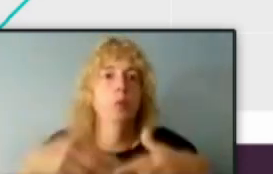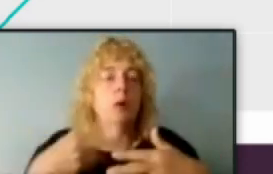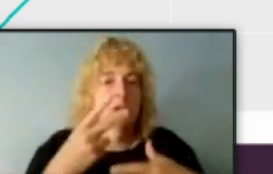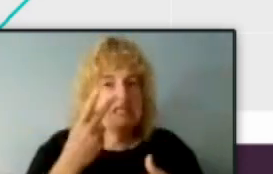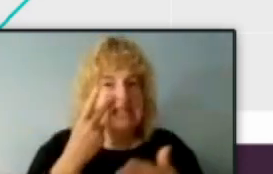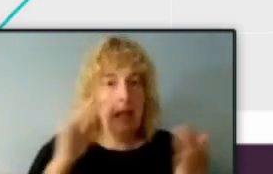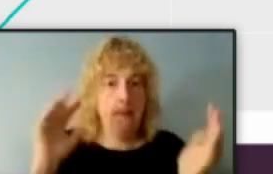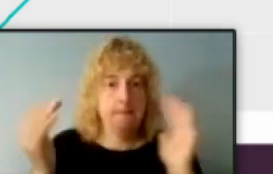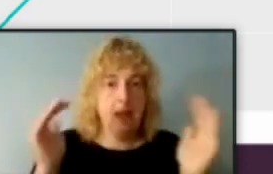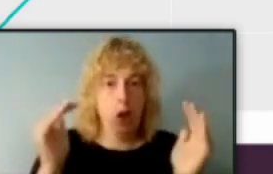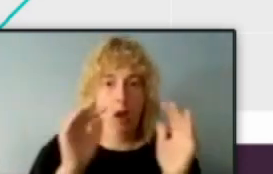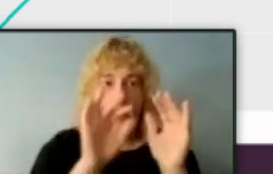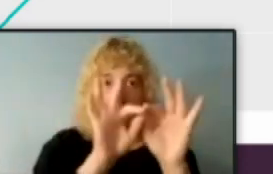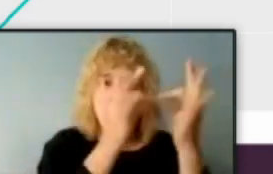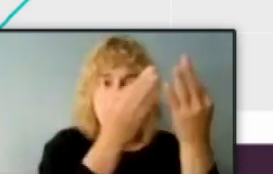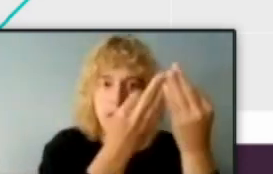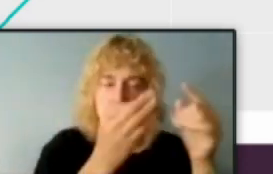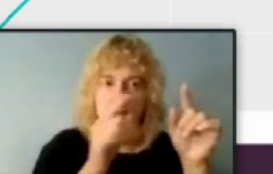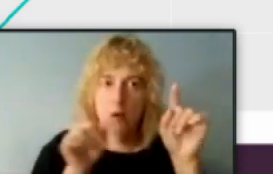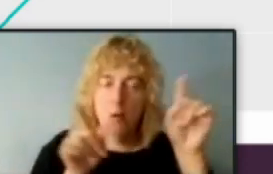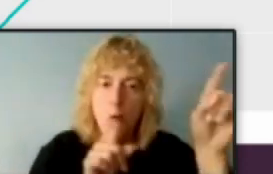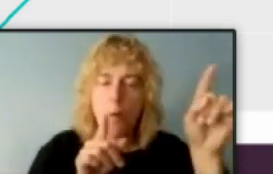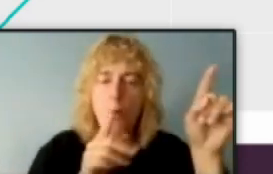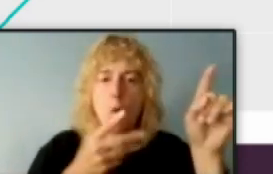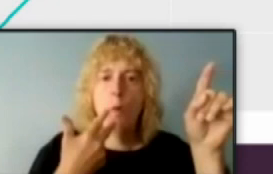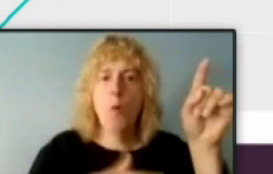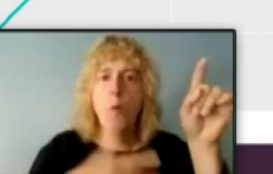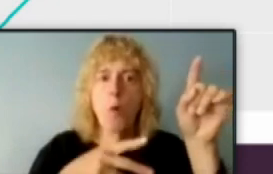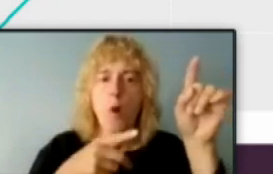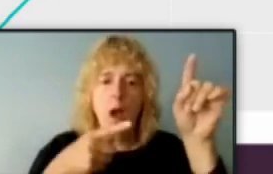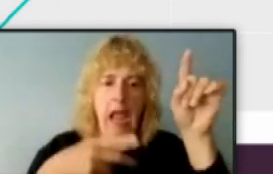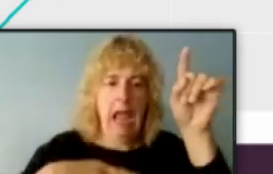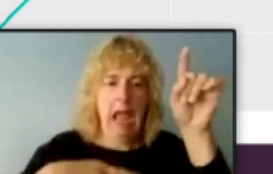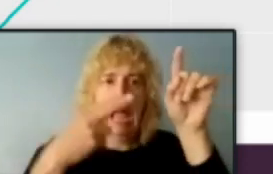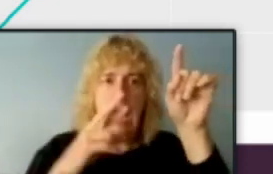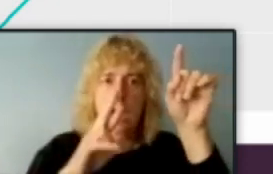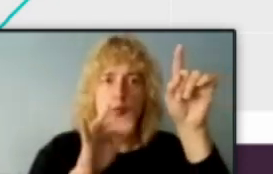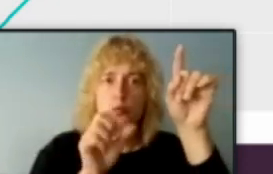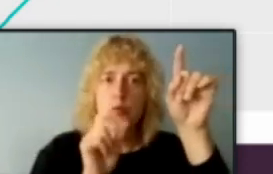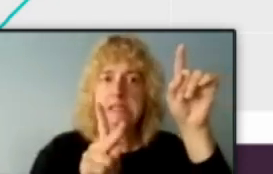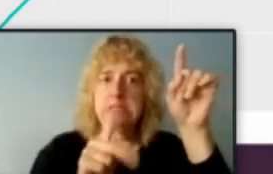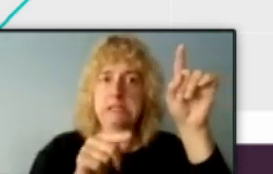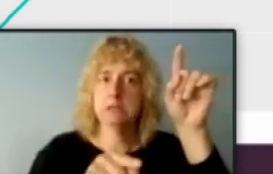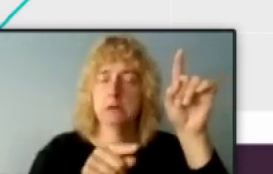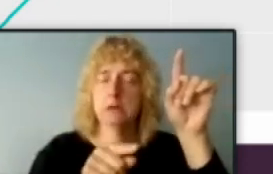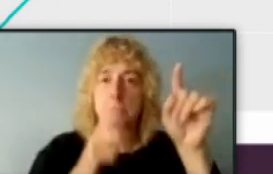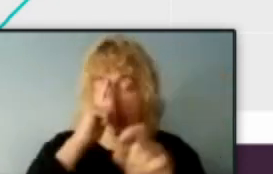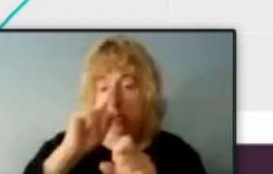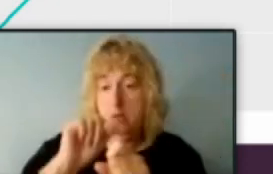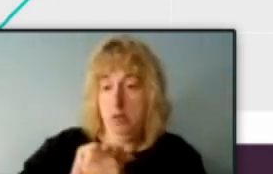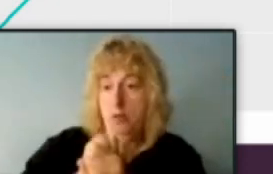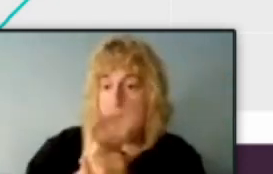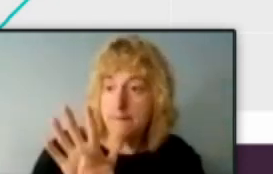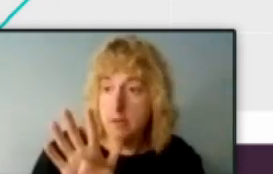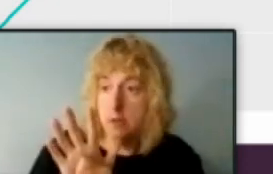them fell into this high risk category once COVID hit, because it puts more strain on families. It disconnects people from